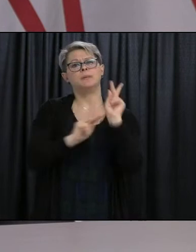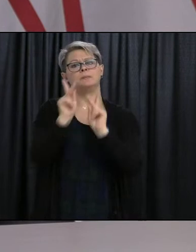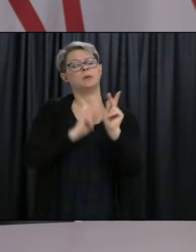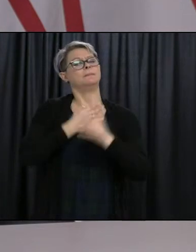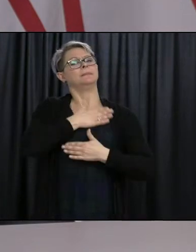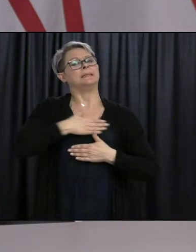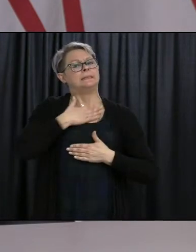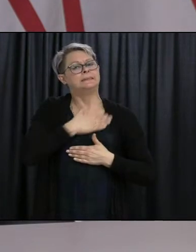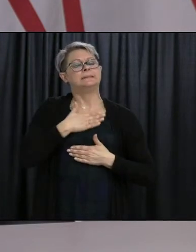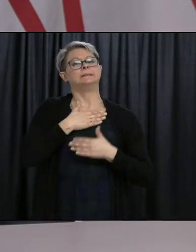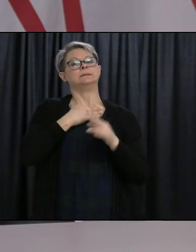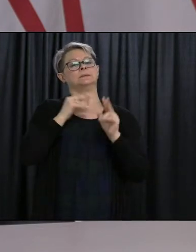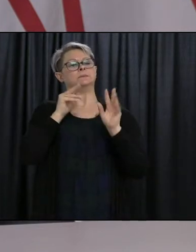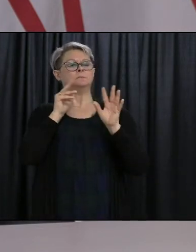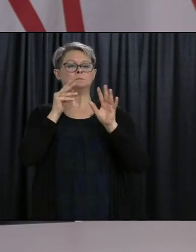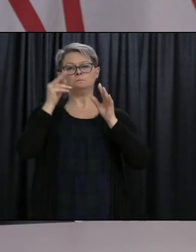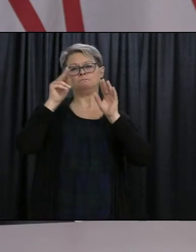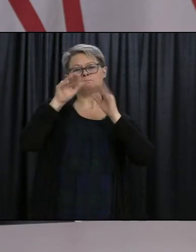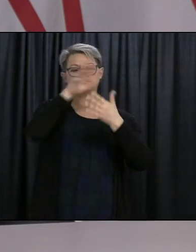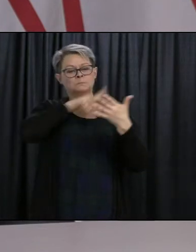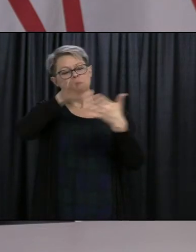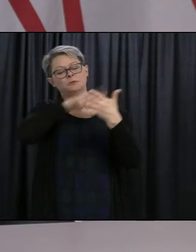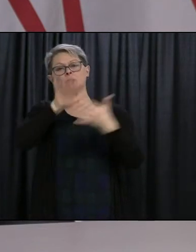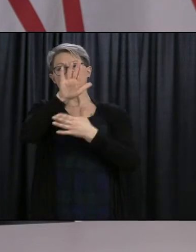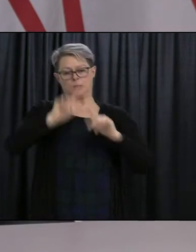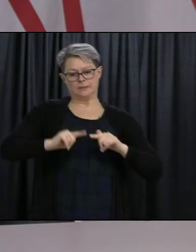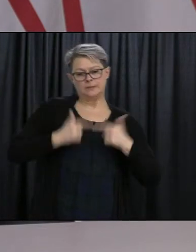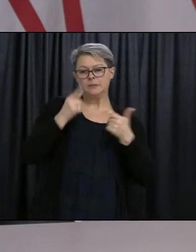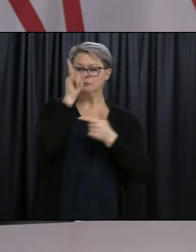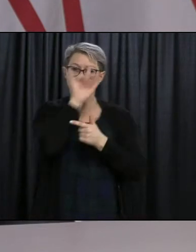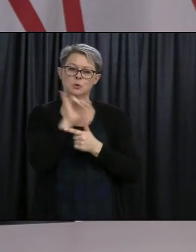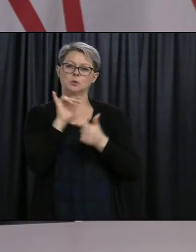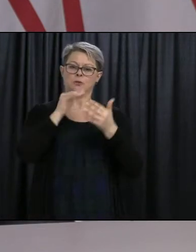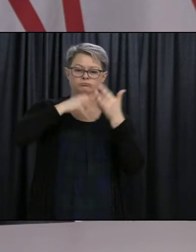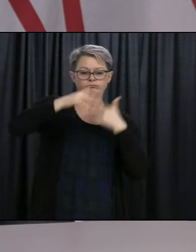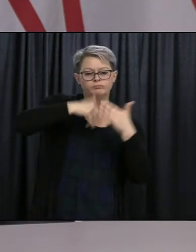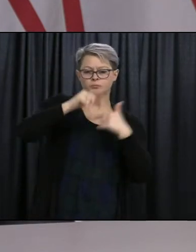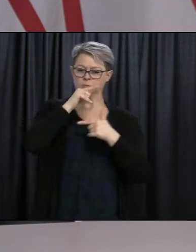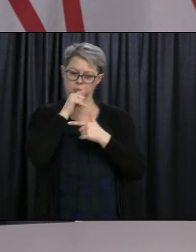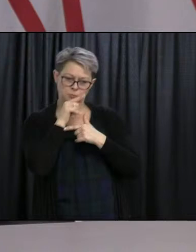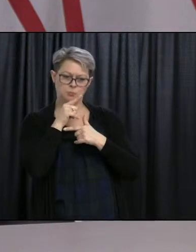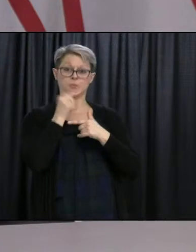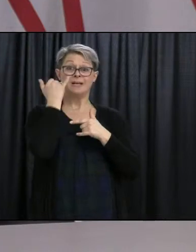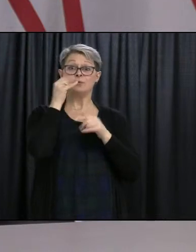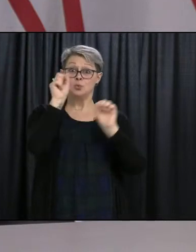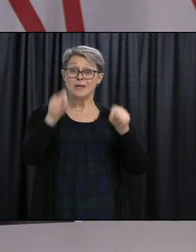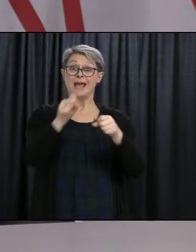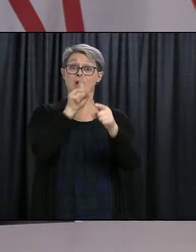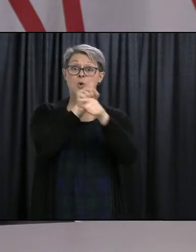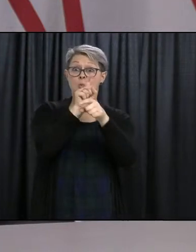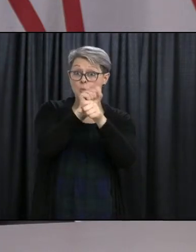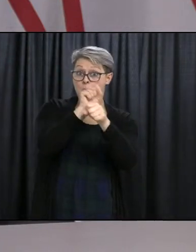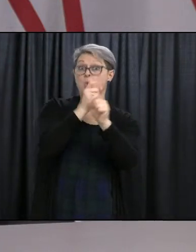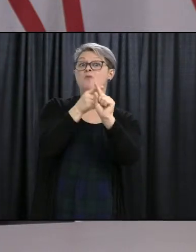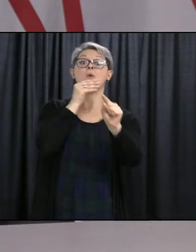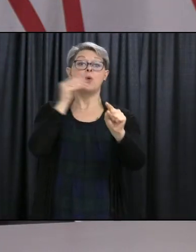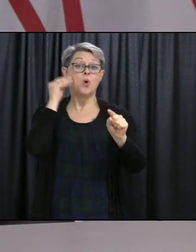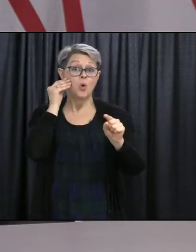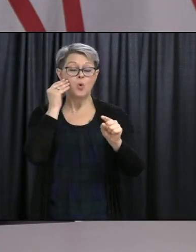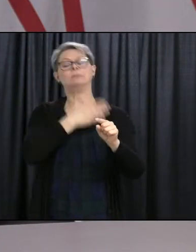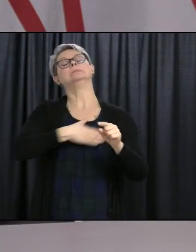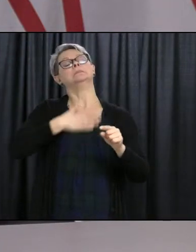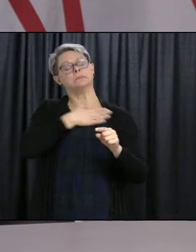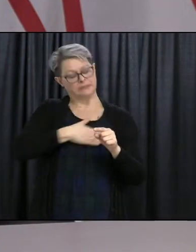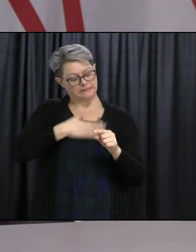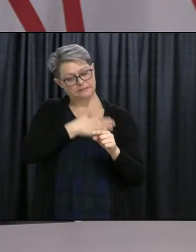at the number of contacts that you have in your life, and to work from home if at all possible. We all have a lot of contacts, generally